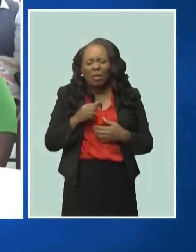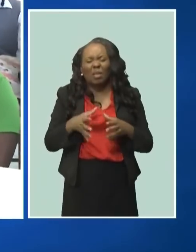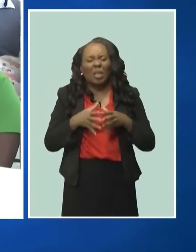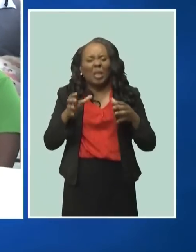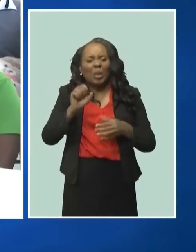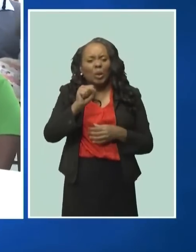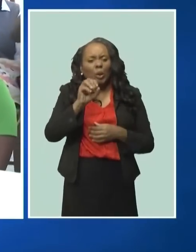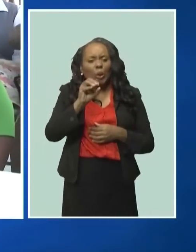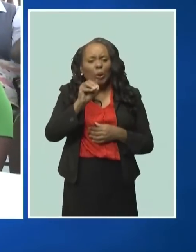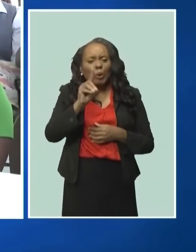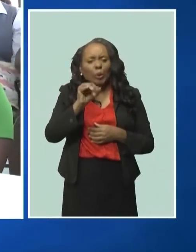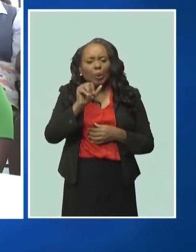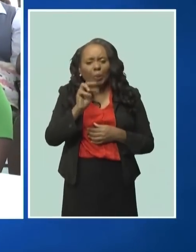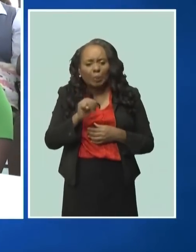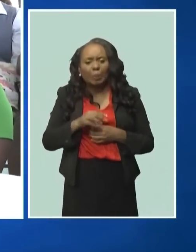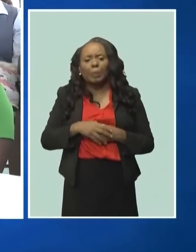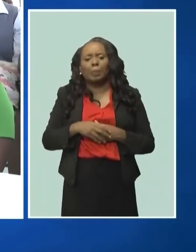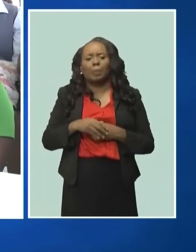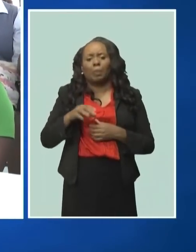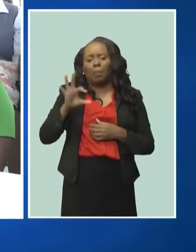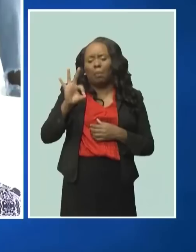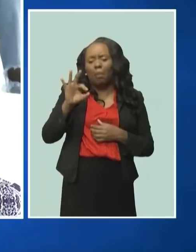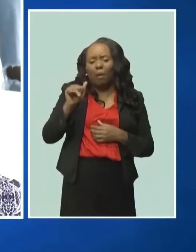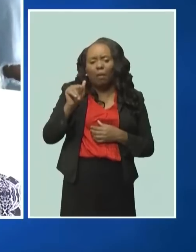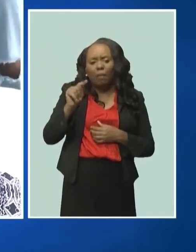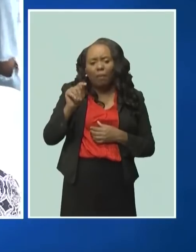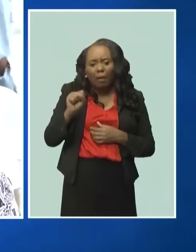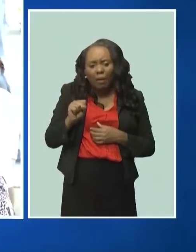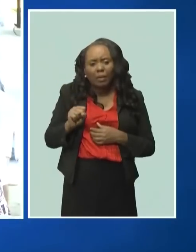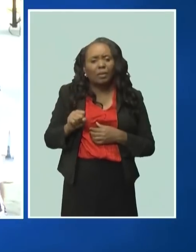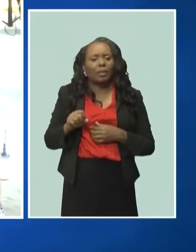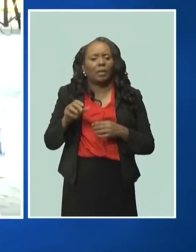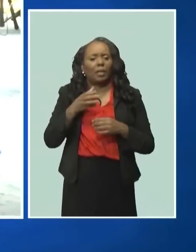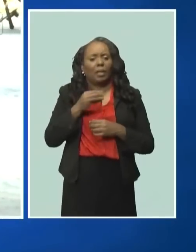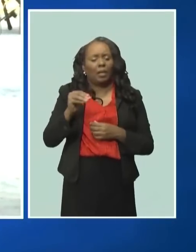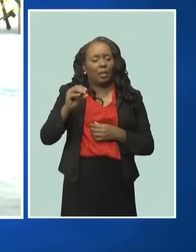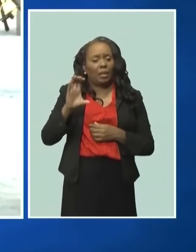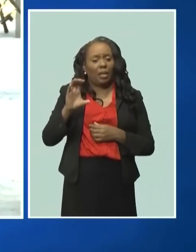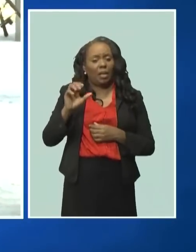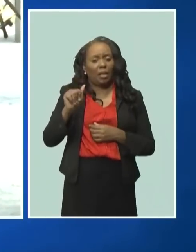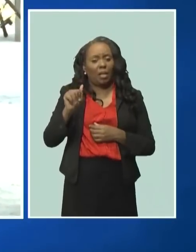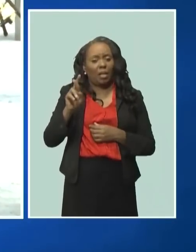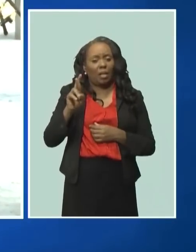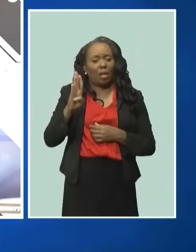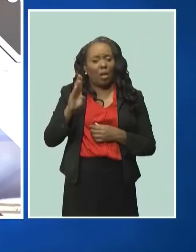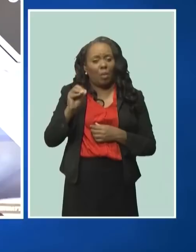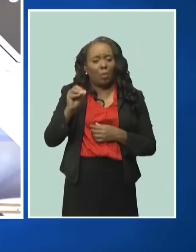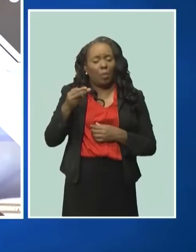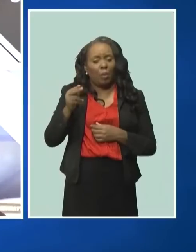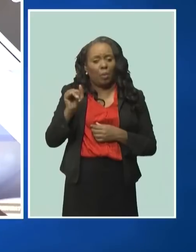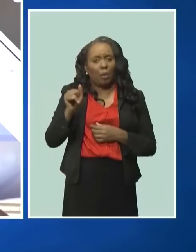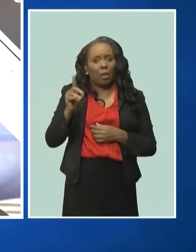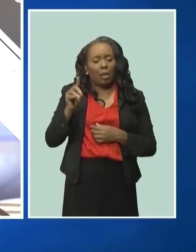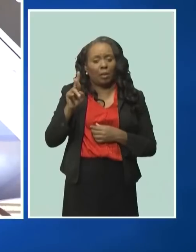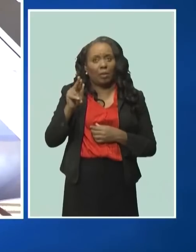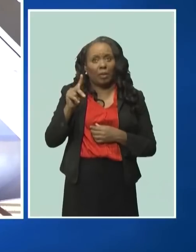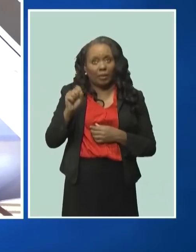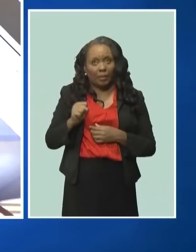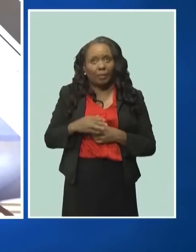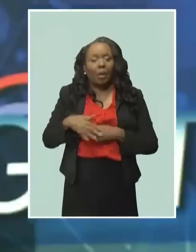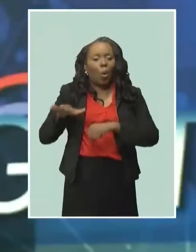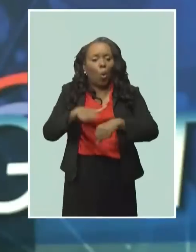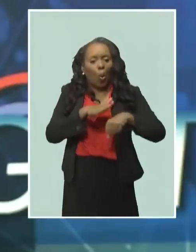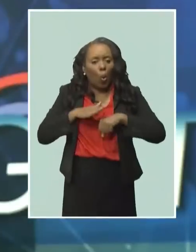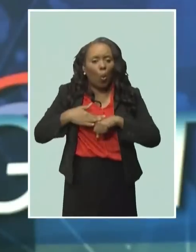sugars, sodium, saturated fats, and refined carbohydrates. She says nutrition warning systems are important to tackling the